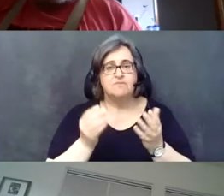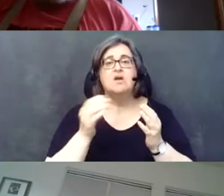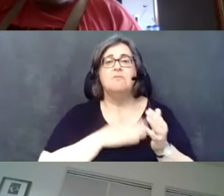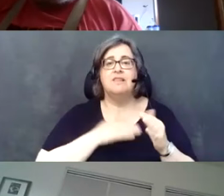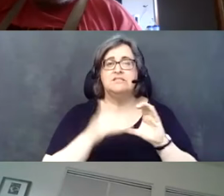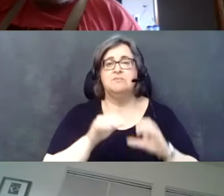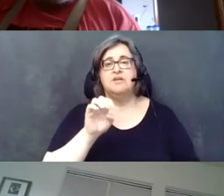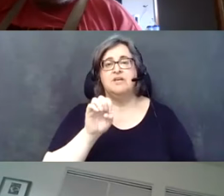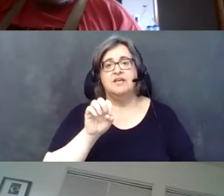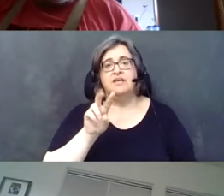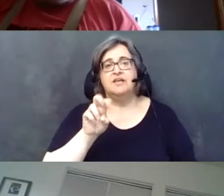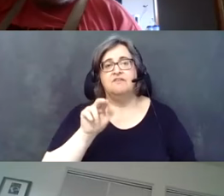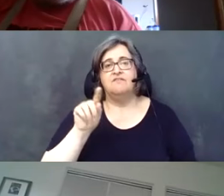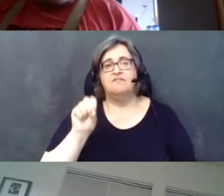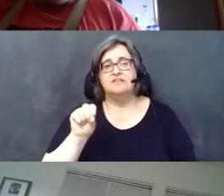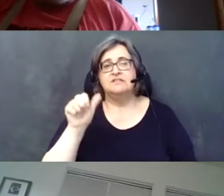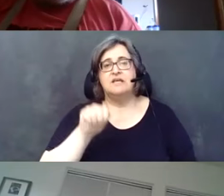events@thearc.org.